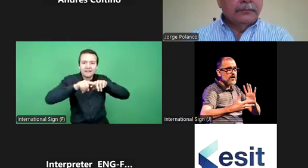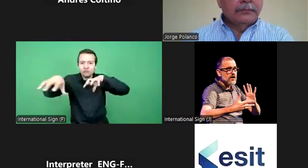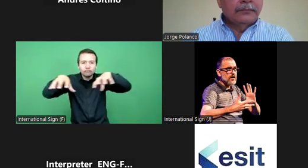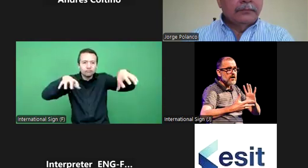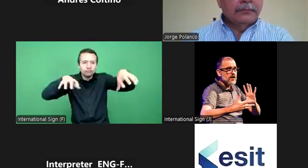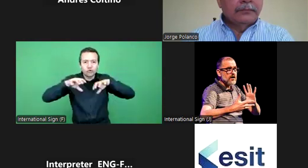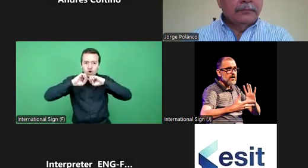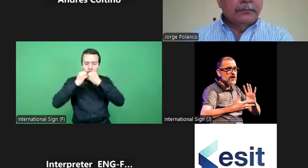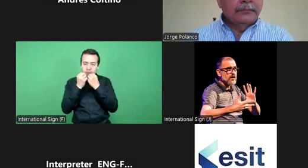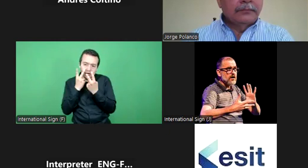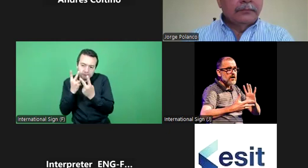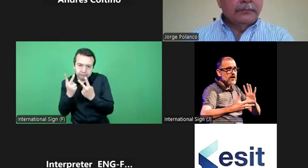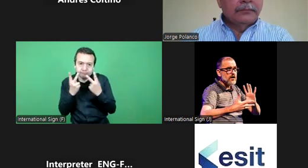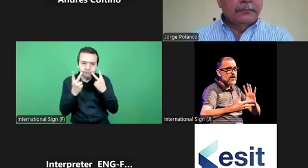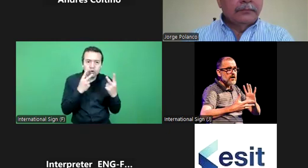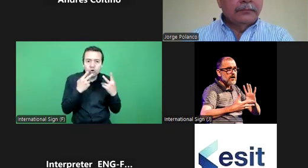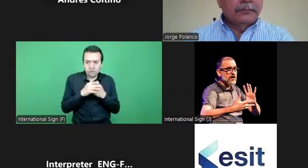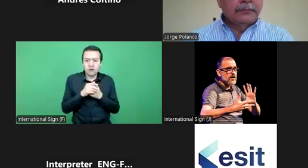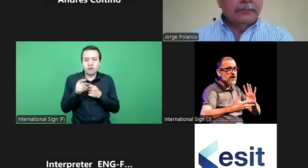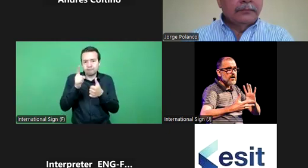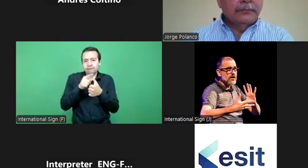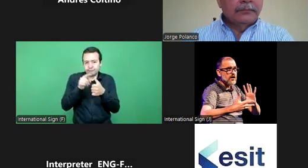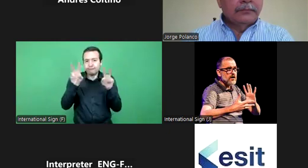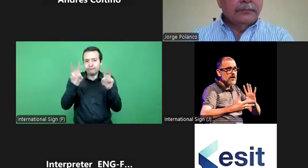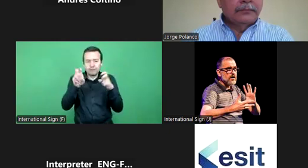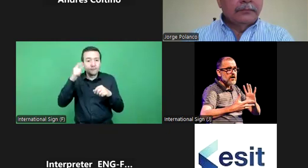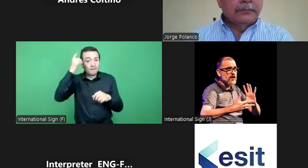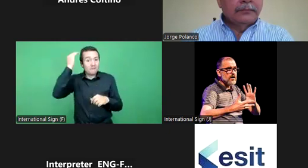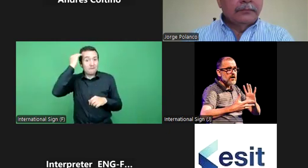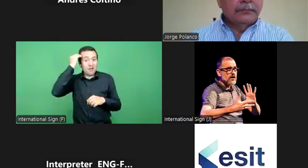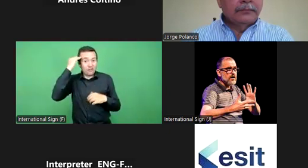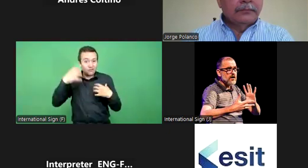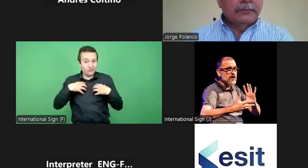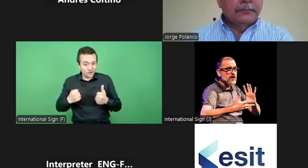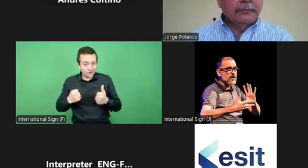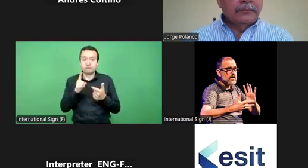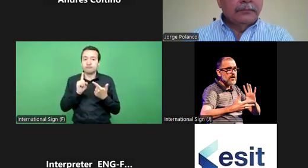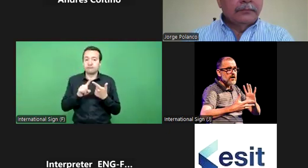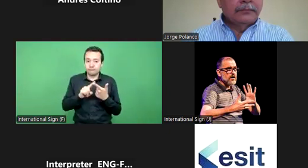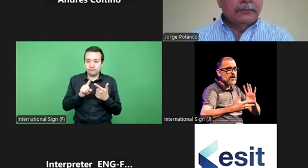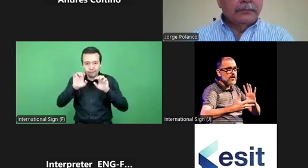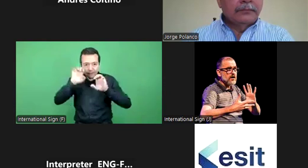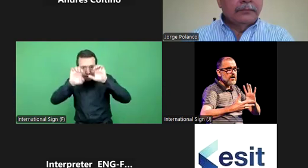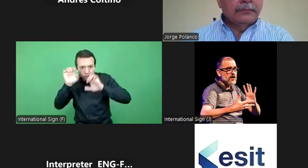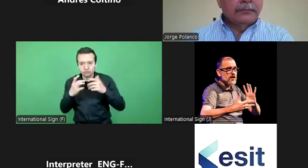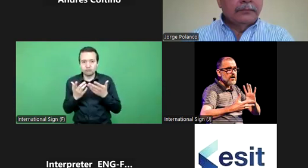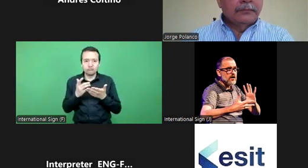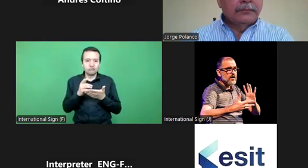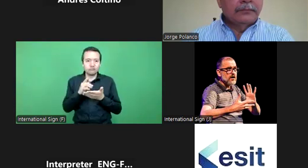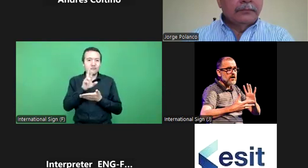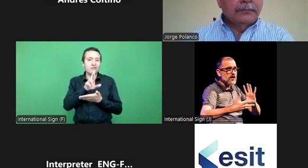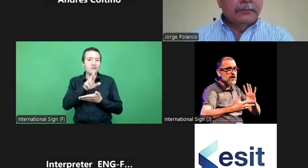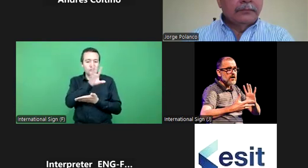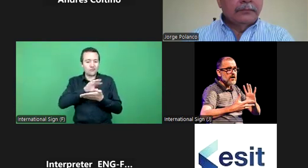and reporting. It also looked at barriers to access and equity, violence and injury,